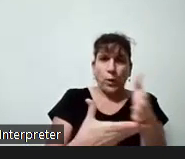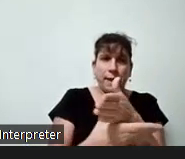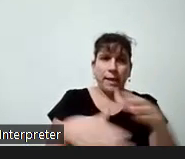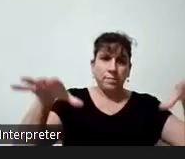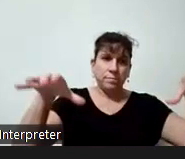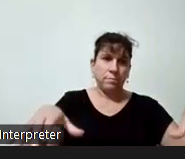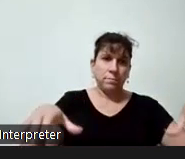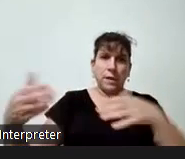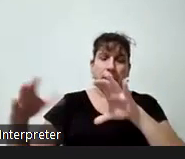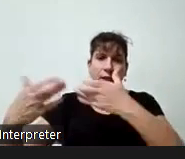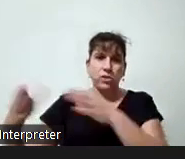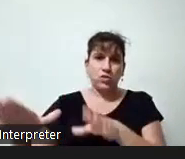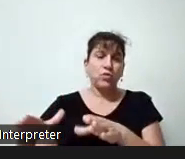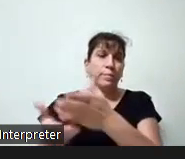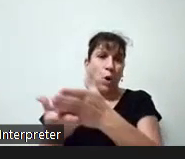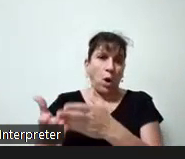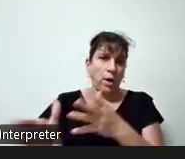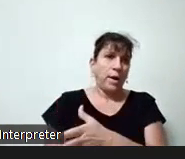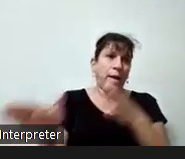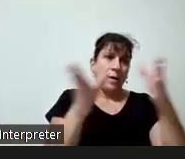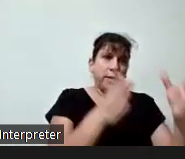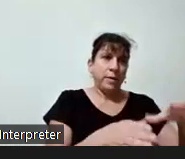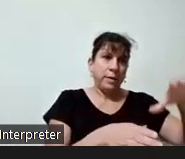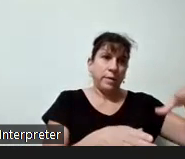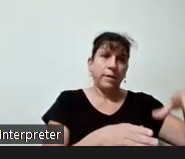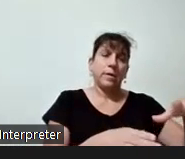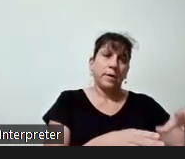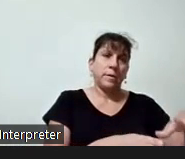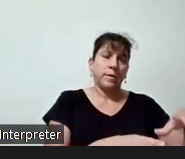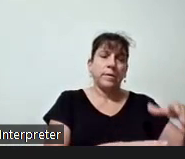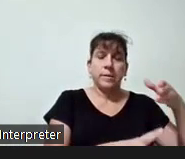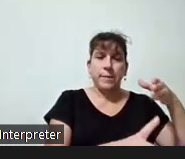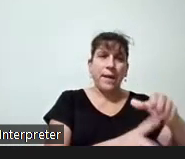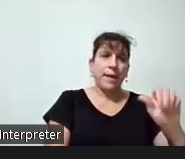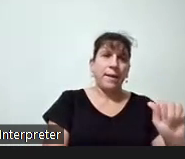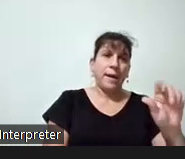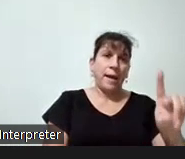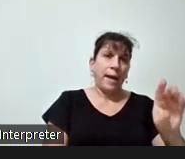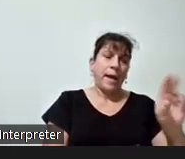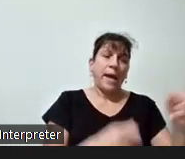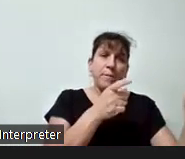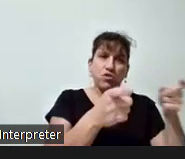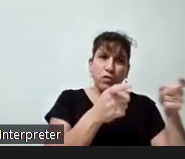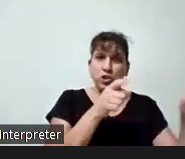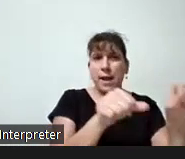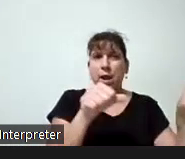the classroom bar and the main administration area. And those